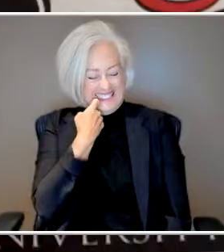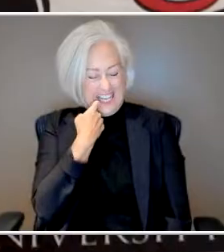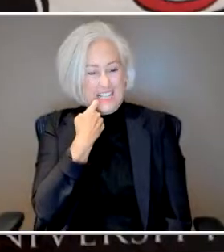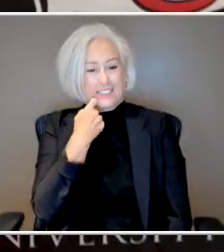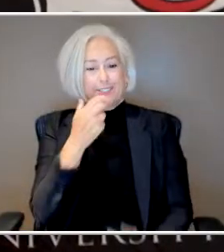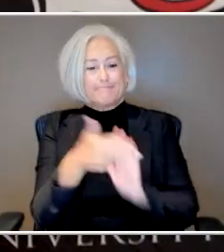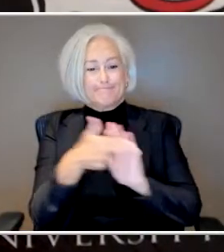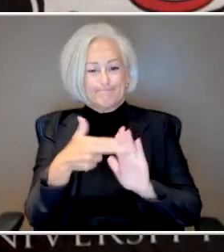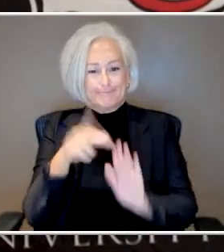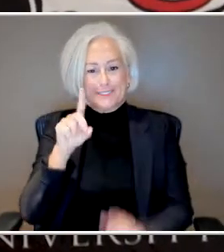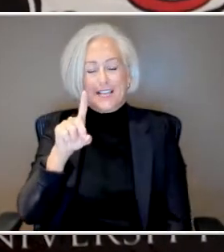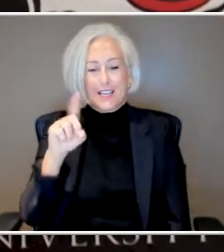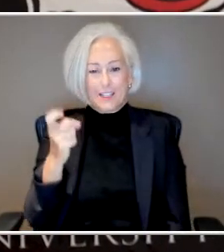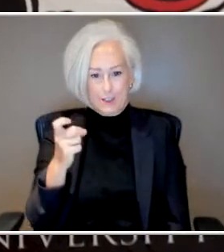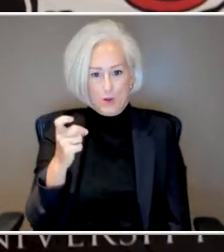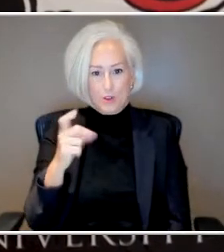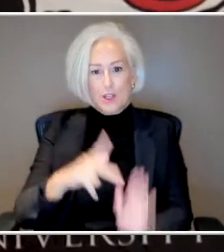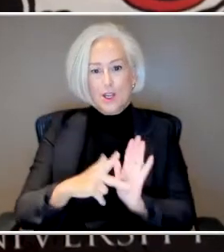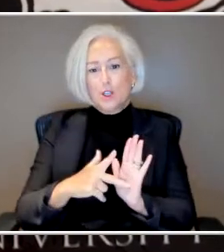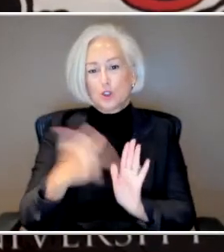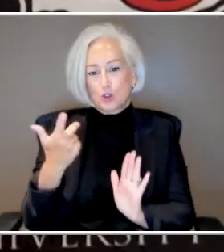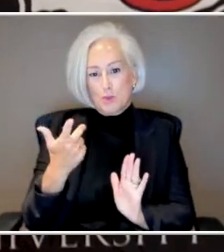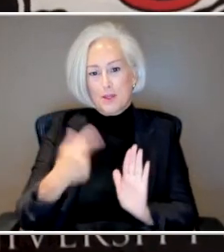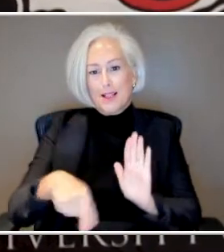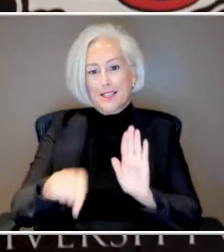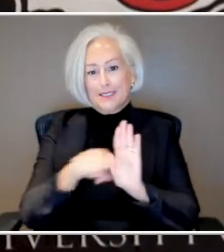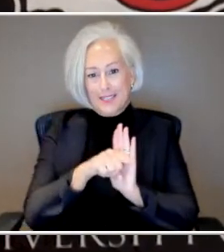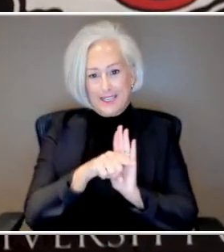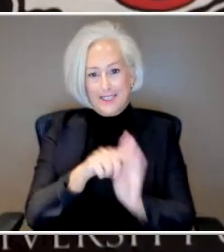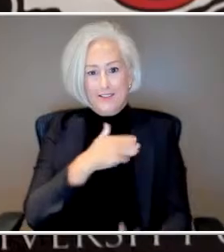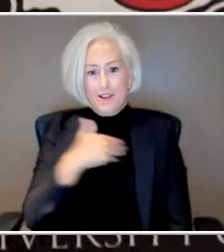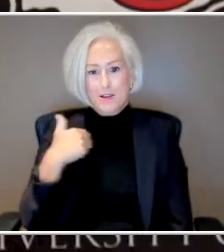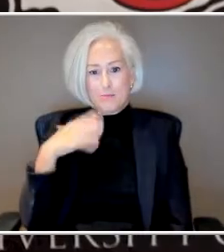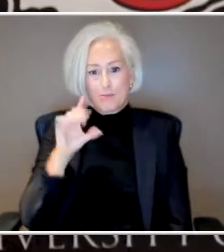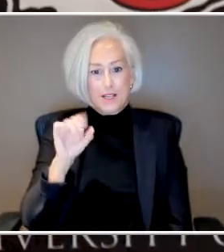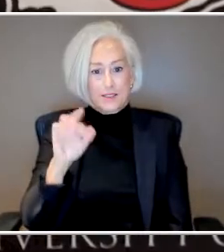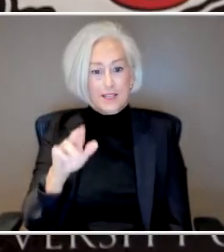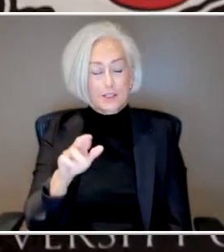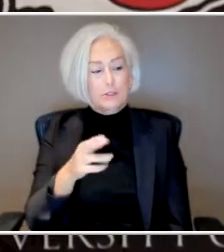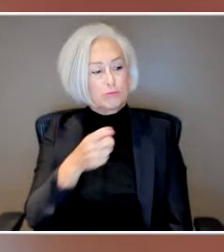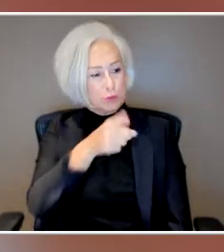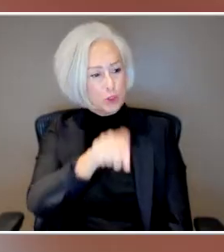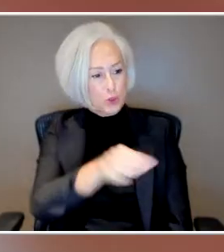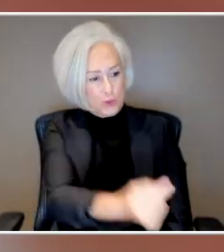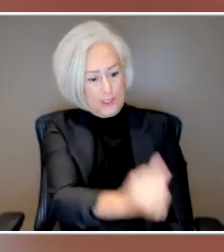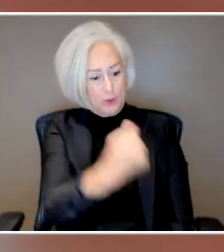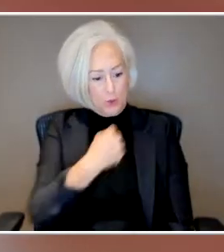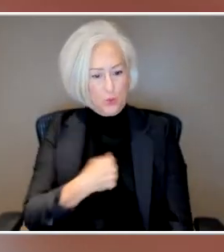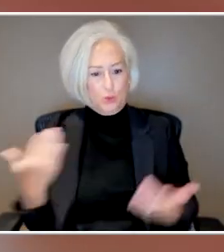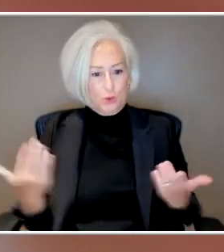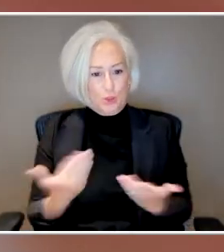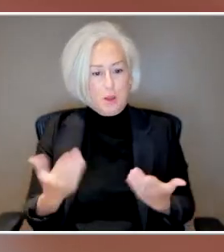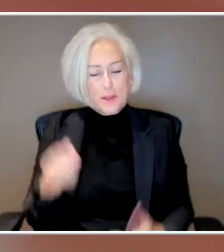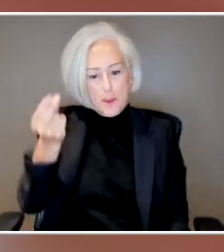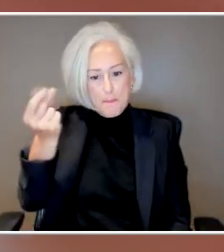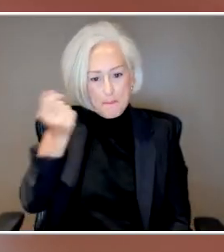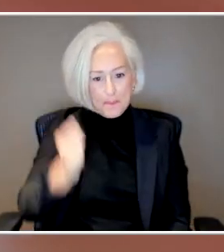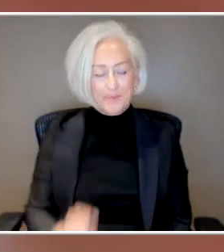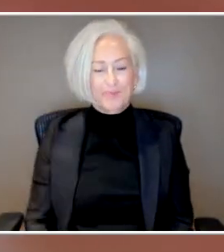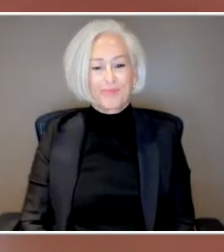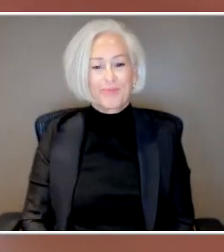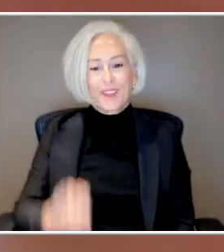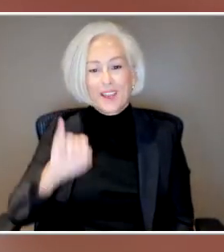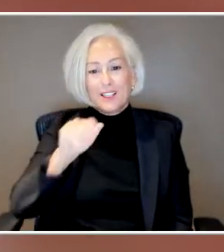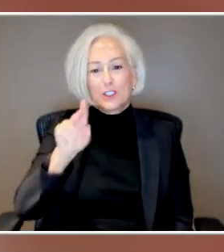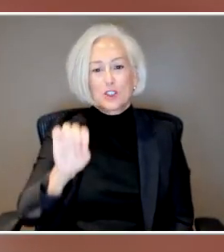cancer. And I said, you need to come here. It was immediate. Jamie and her team took on